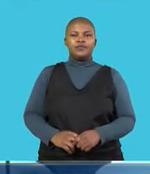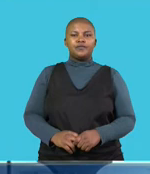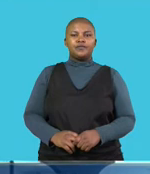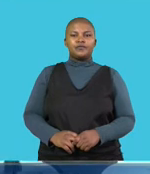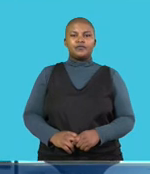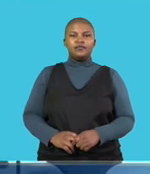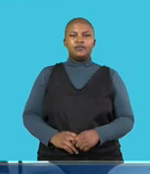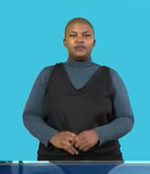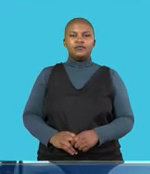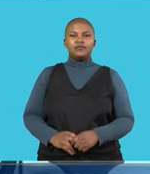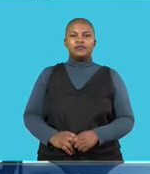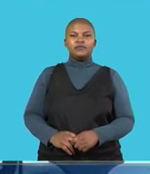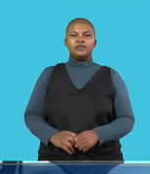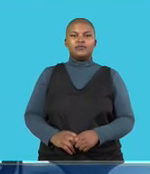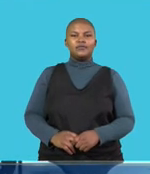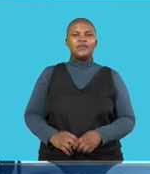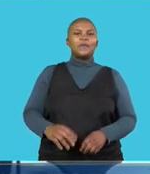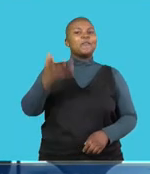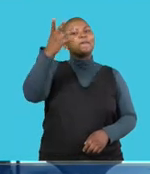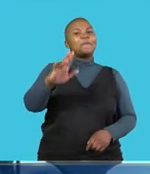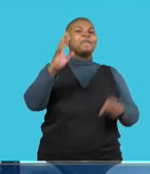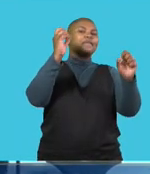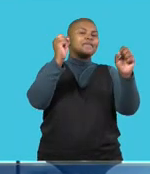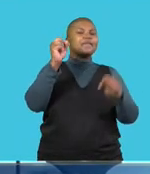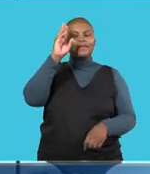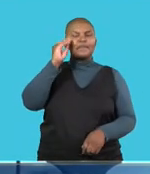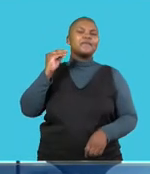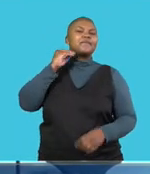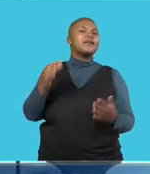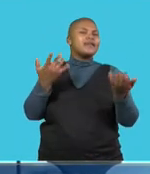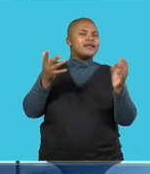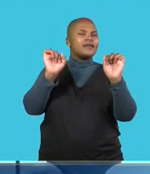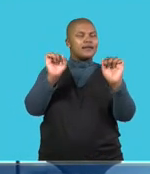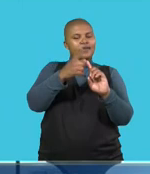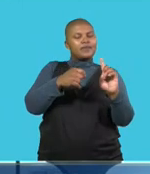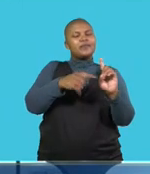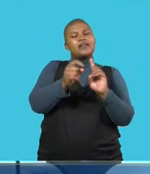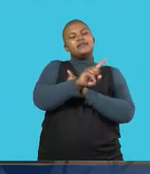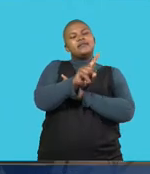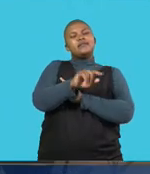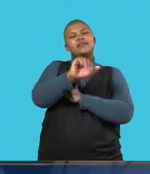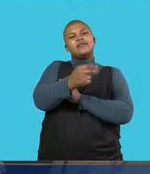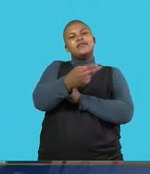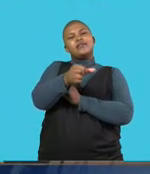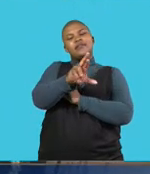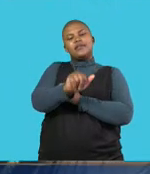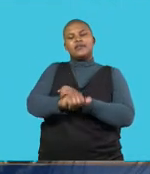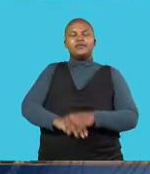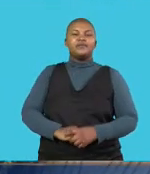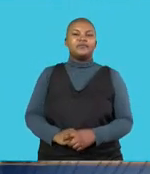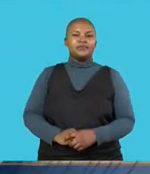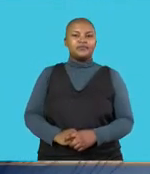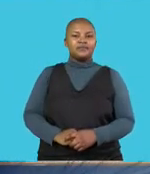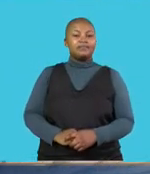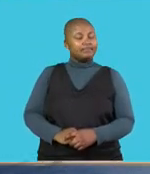Ukhunjulwe ngendima kayidlalile emkhakheni wezomculo uBulelwa Mkutukana obedume kakhulu ngelika Zahara lo mqoqo